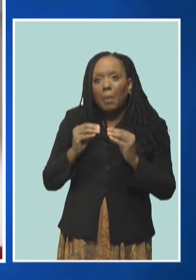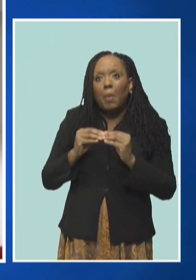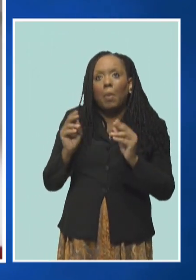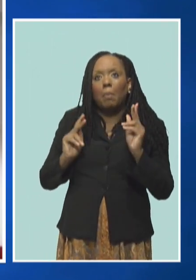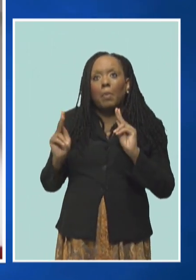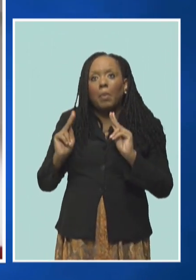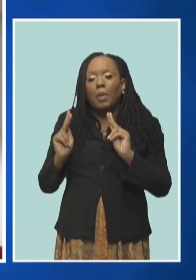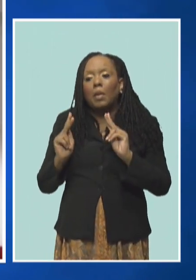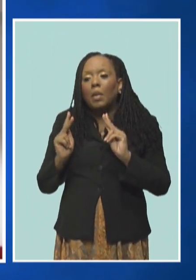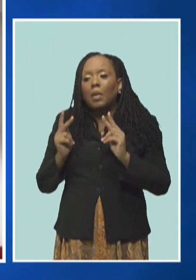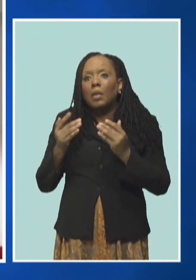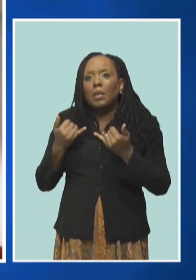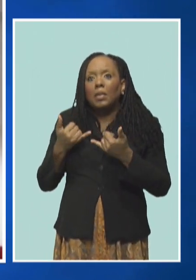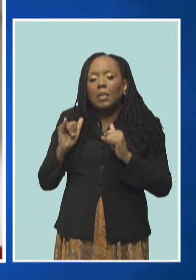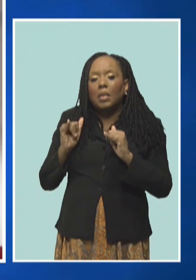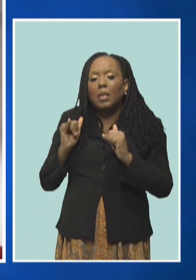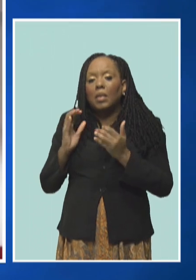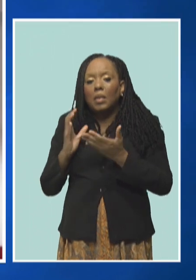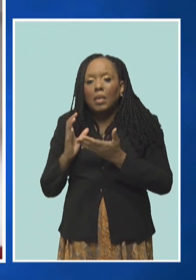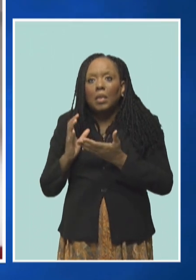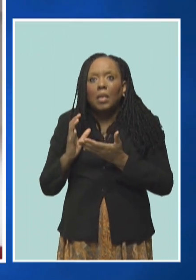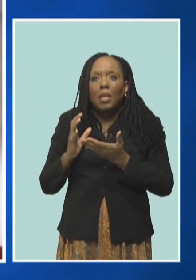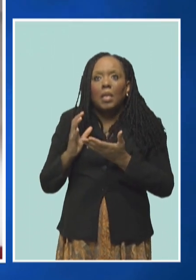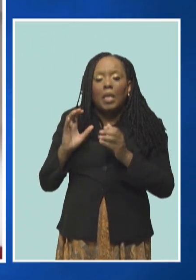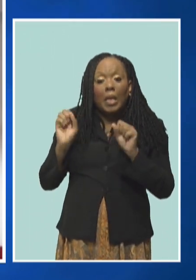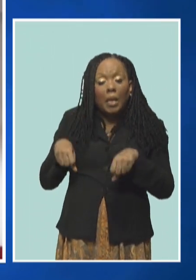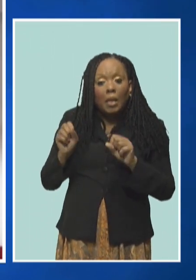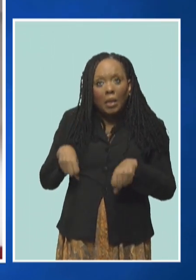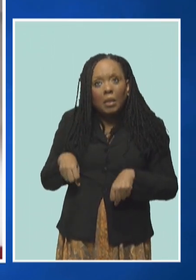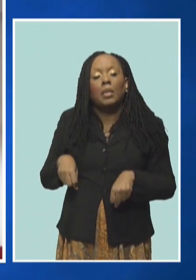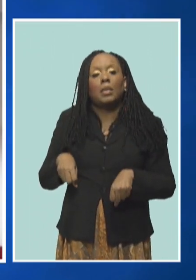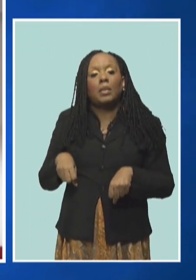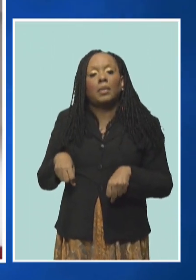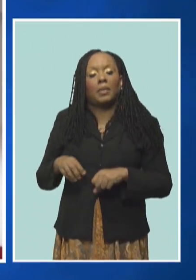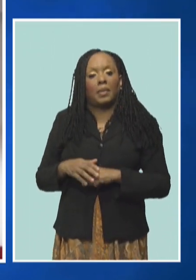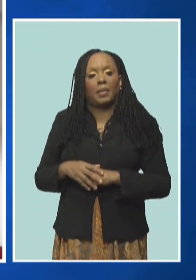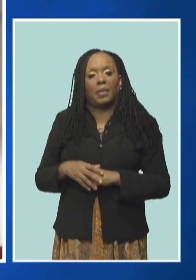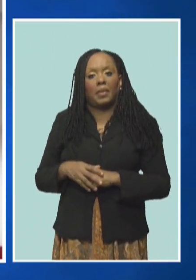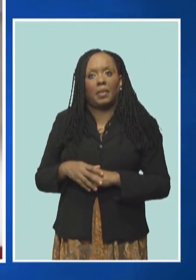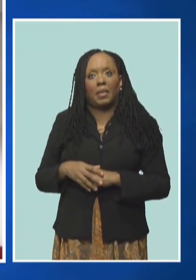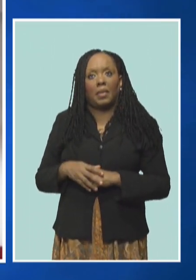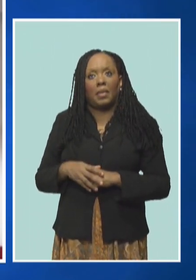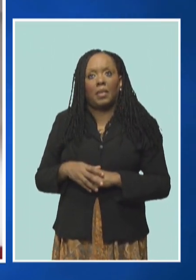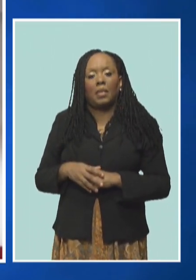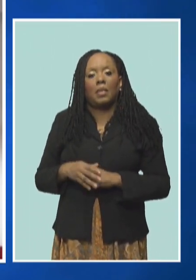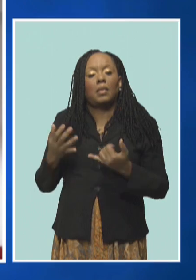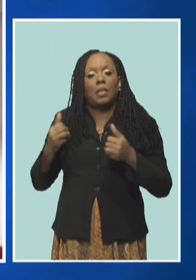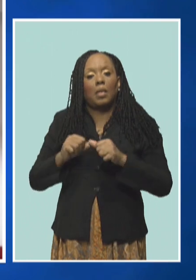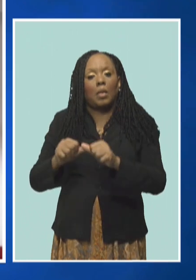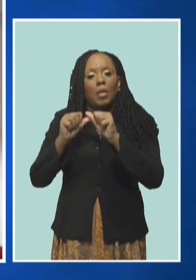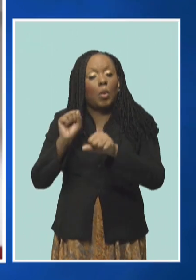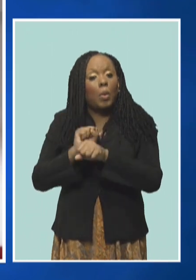there are a significant number of persons who are of eligible age to be in the workforce, but who are